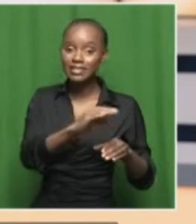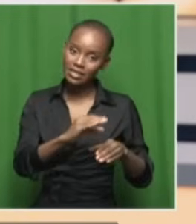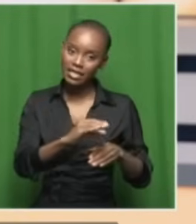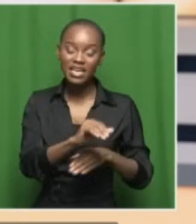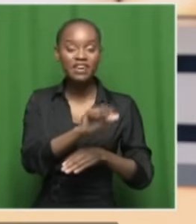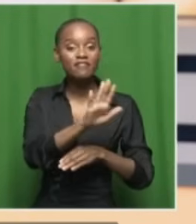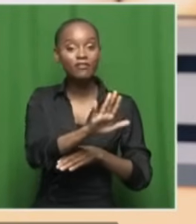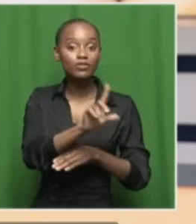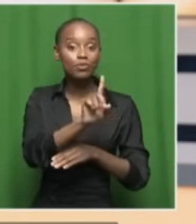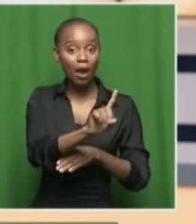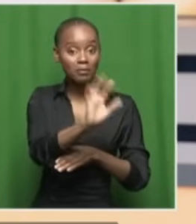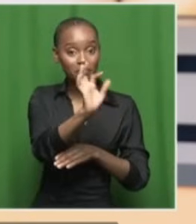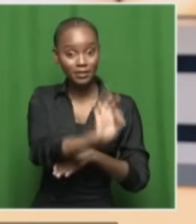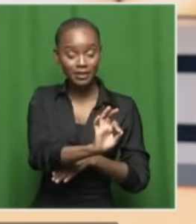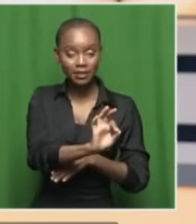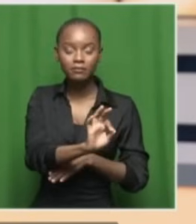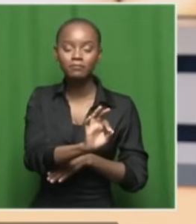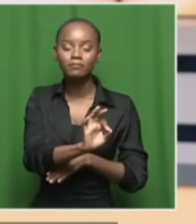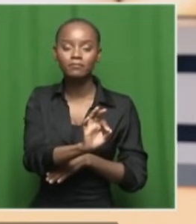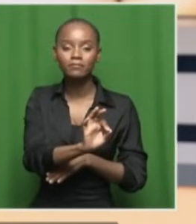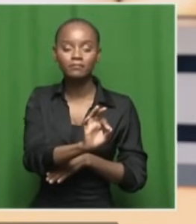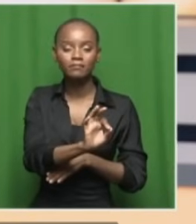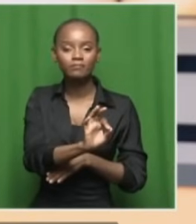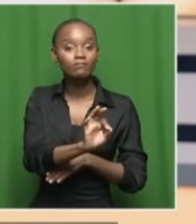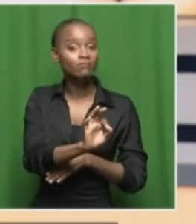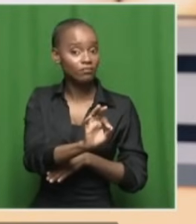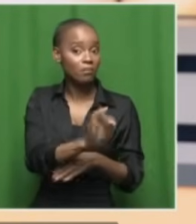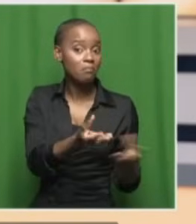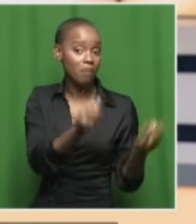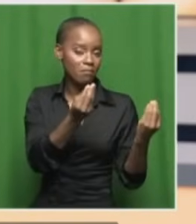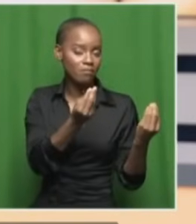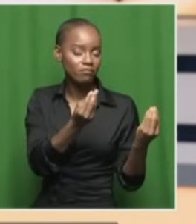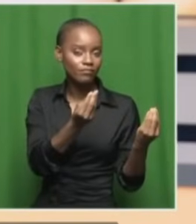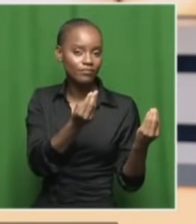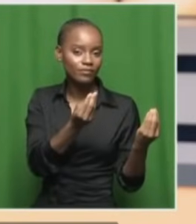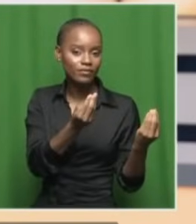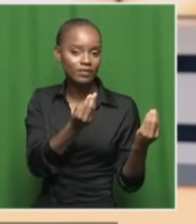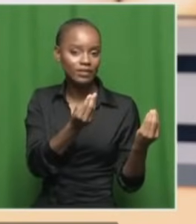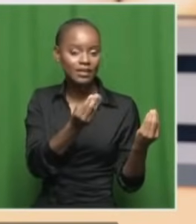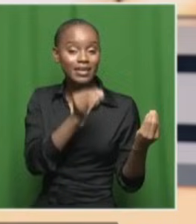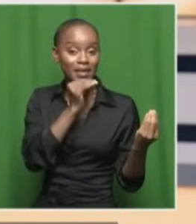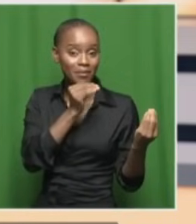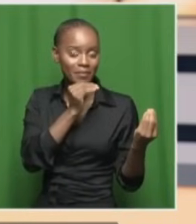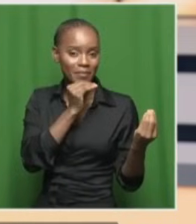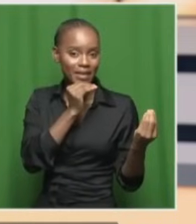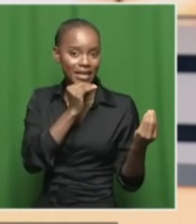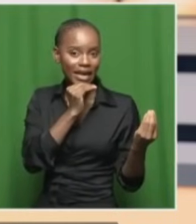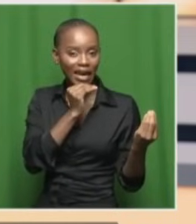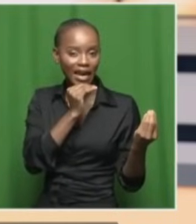51%. And, which is, of course, just,